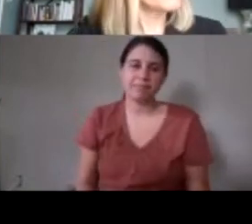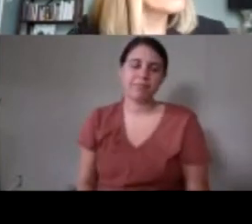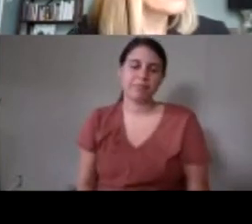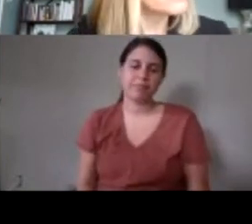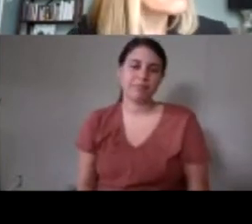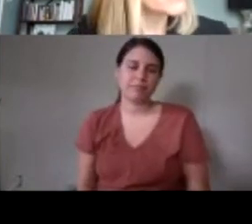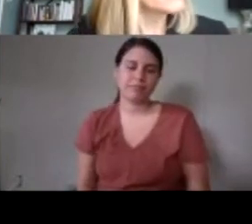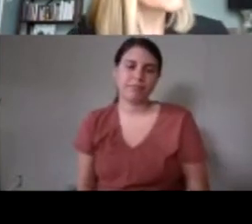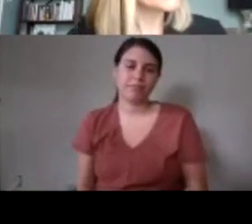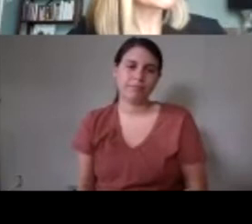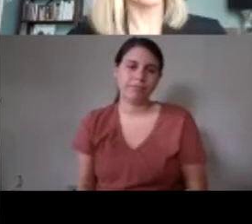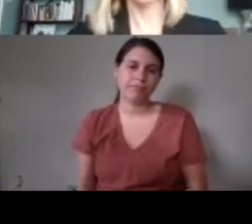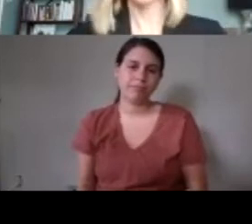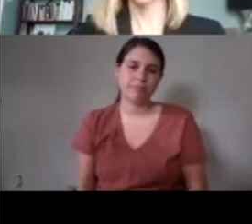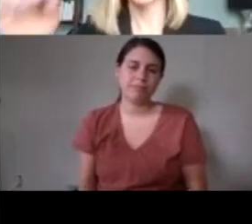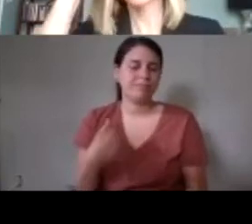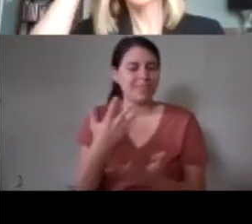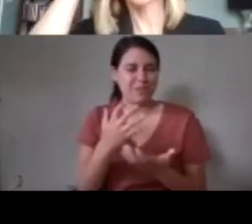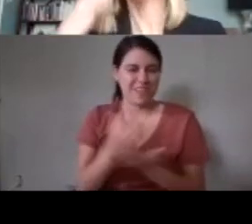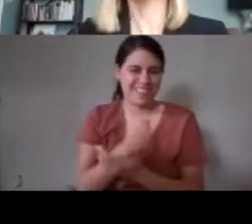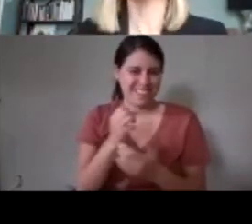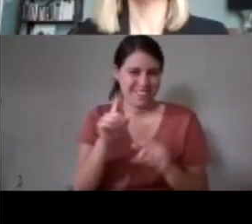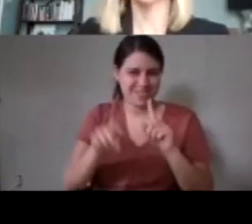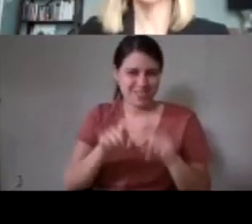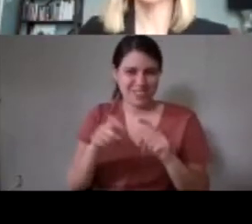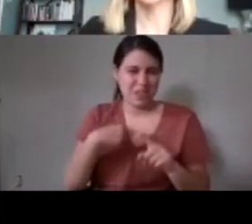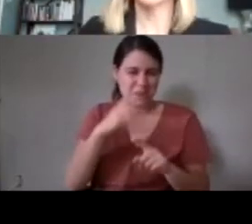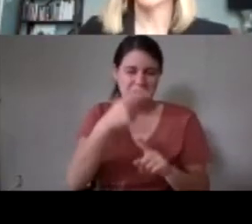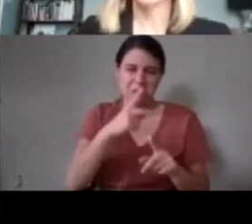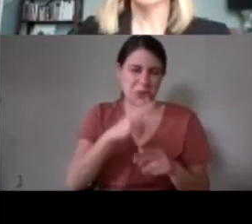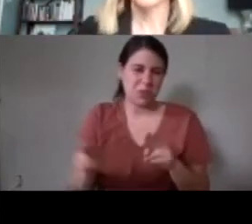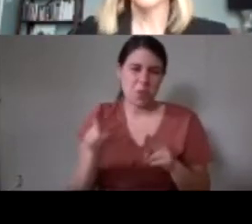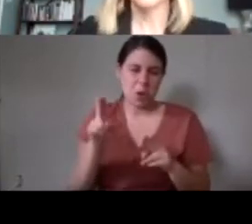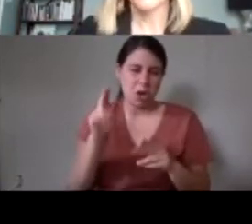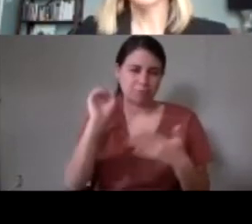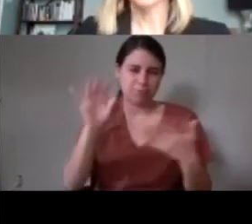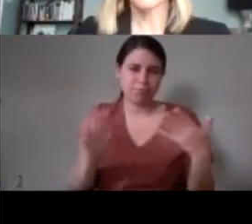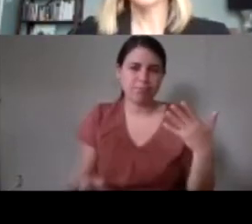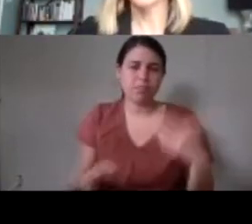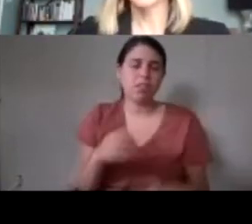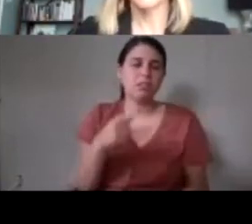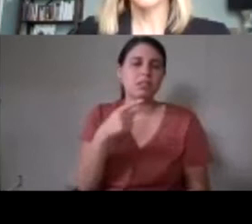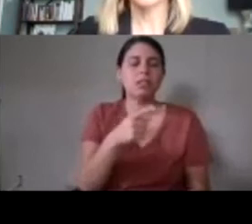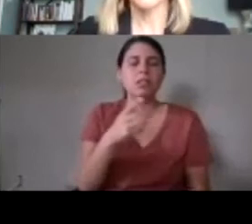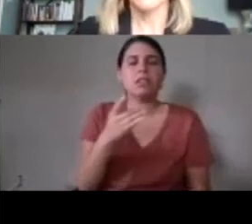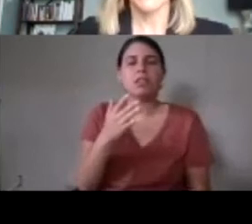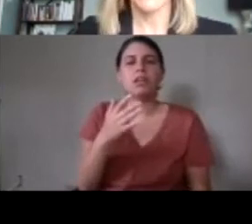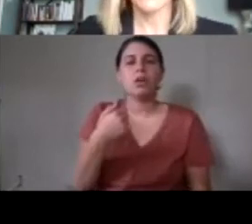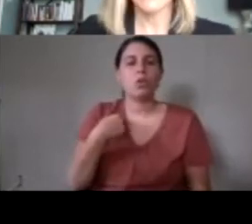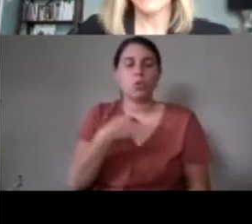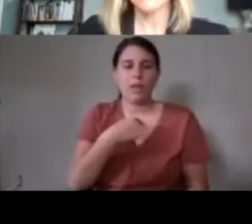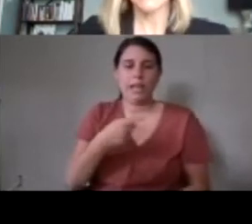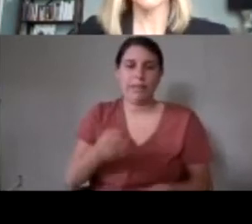From there, and I want to give a chance for questions, so I'll go through this very quickly, but we were able to increase